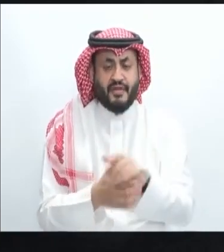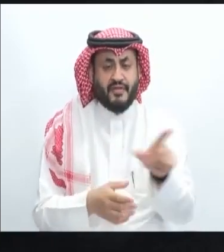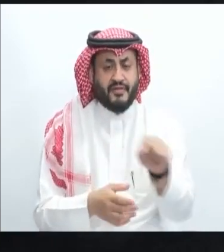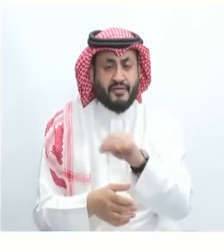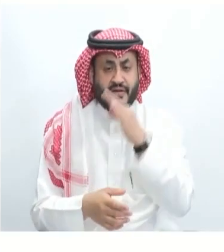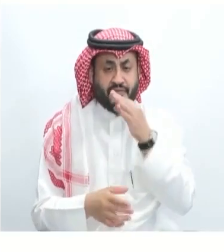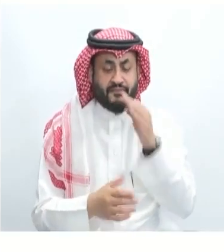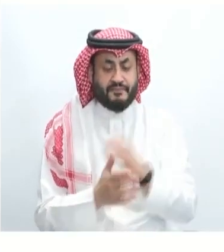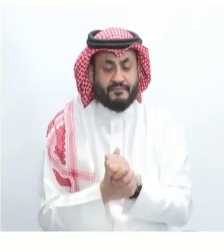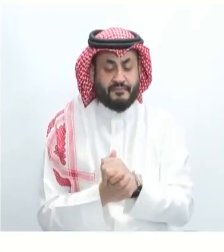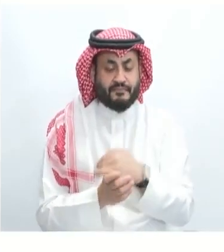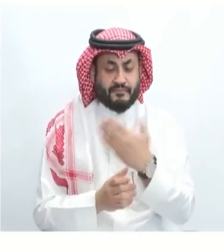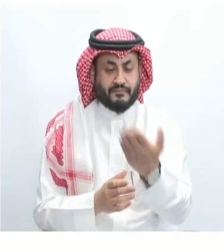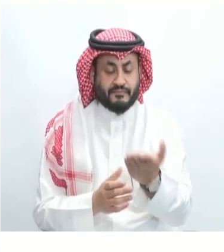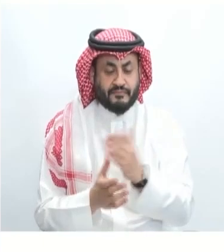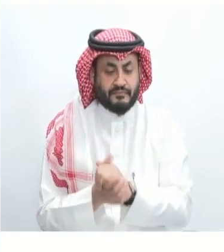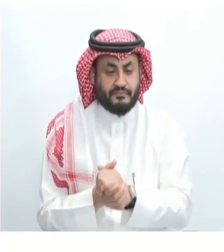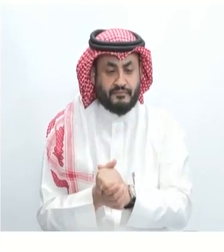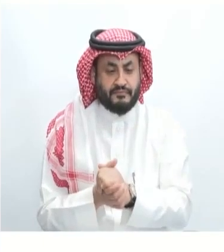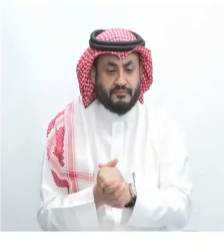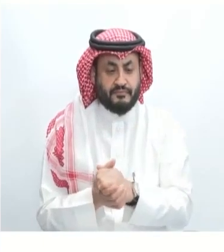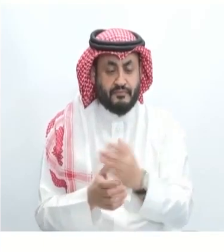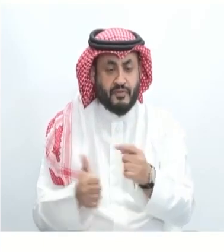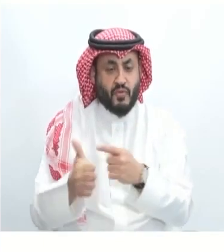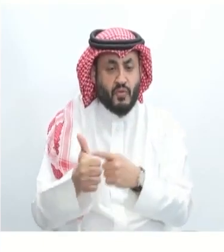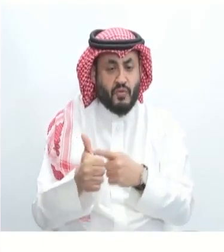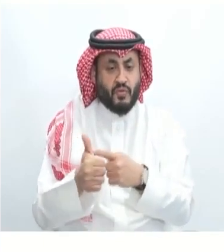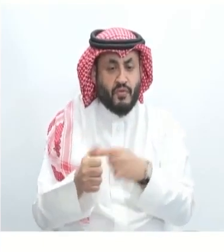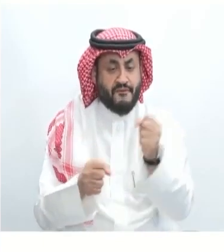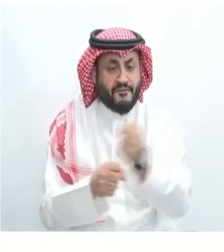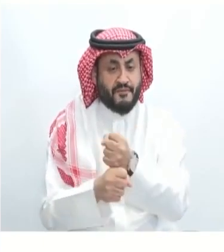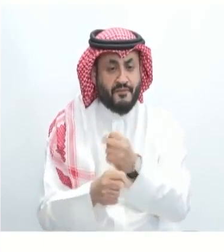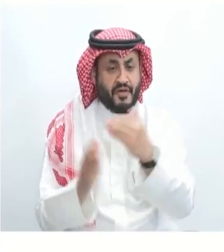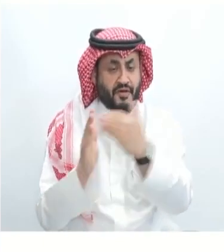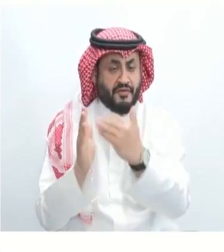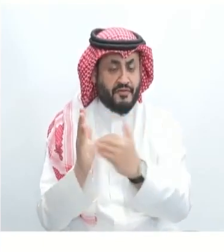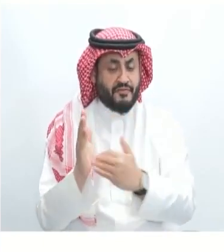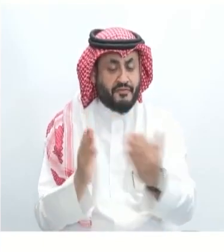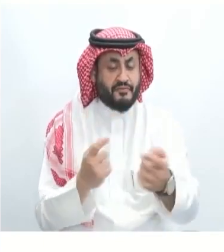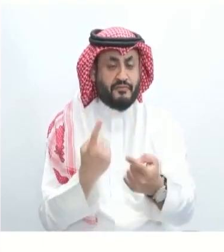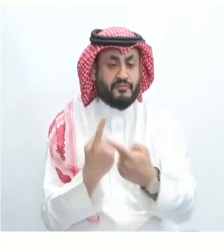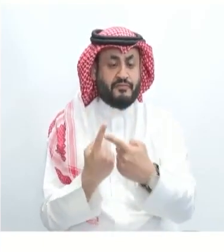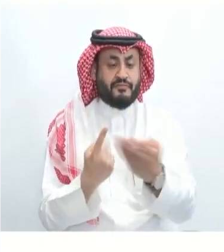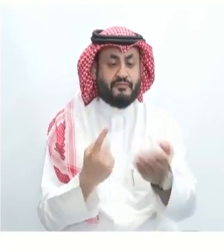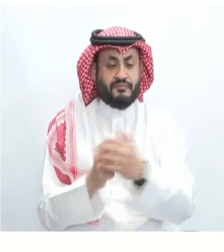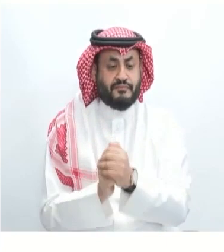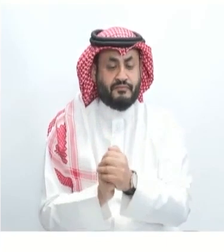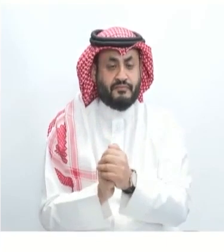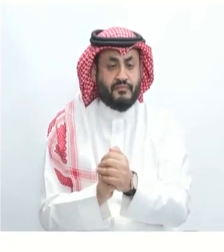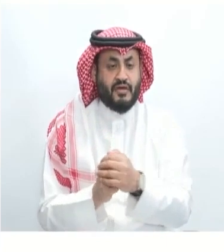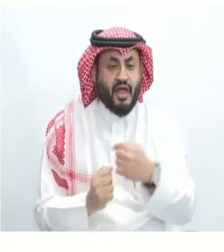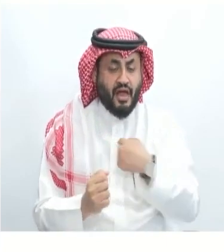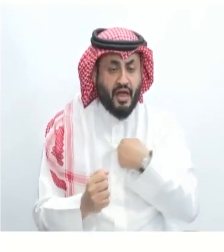me. So, good things I should do. Number one, I